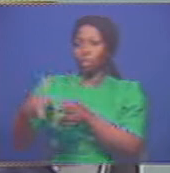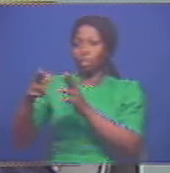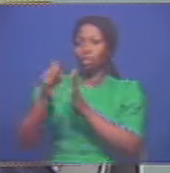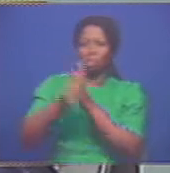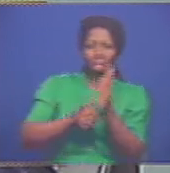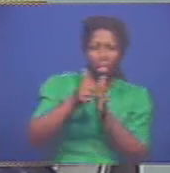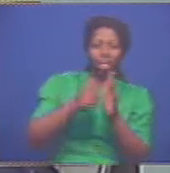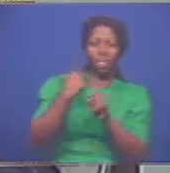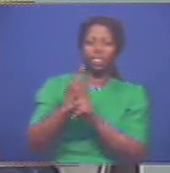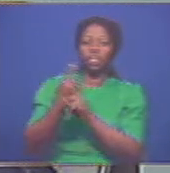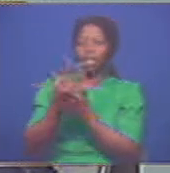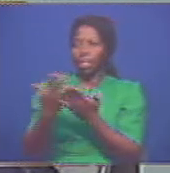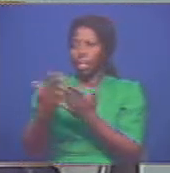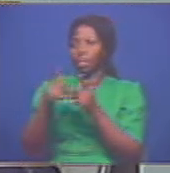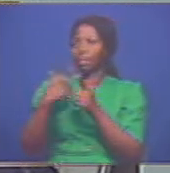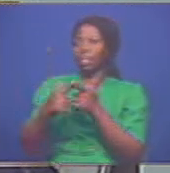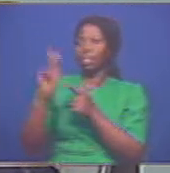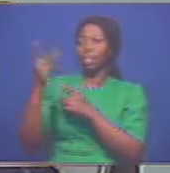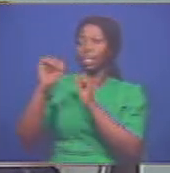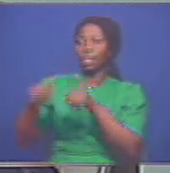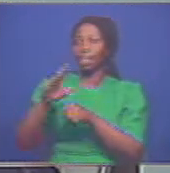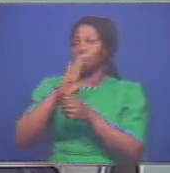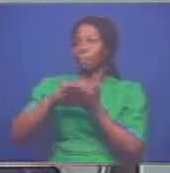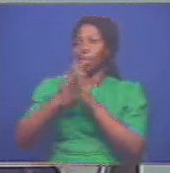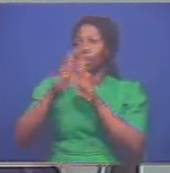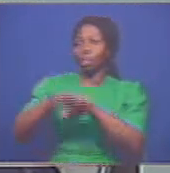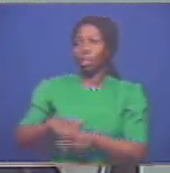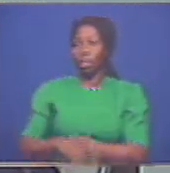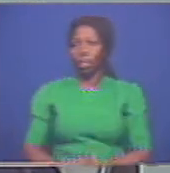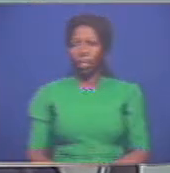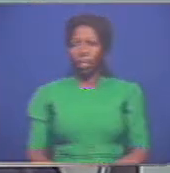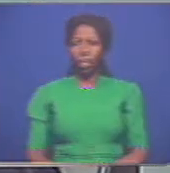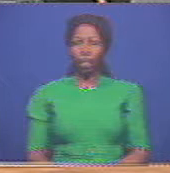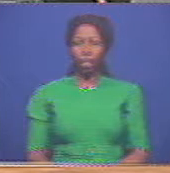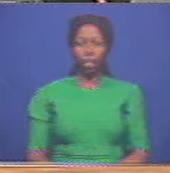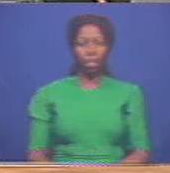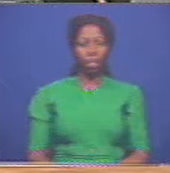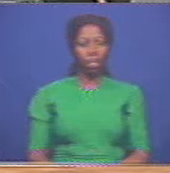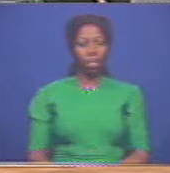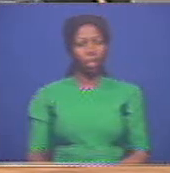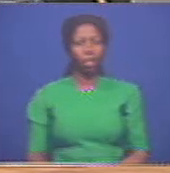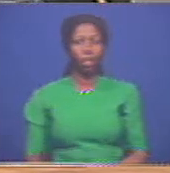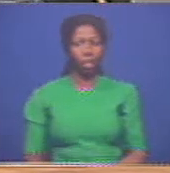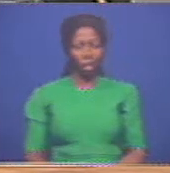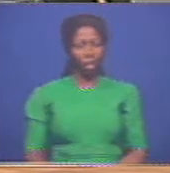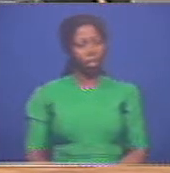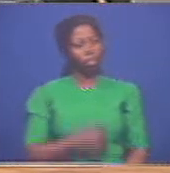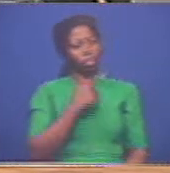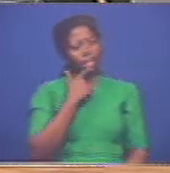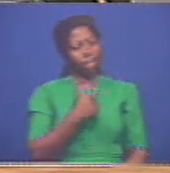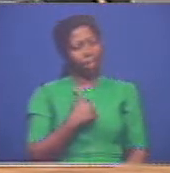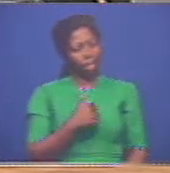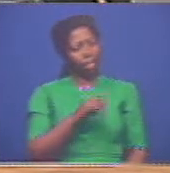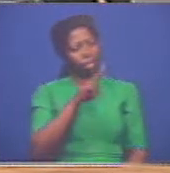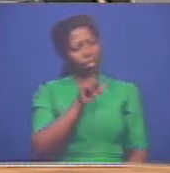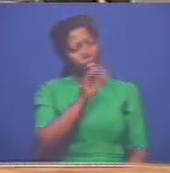place, and Kenya gonna be good. Uh-huh. Yeah. Reuben, tell me this. I mean, 25%, you know, of the Kenyan